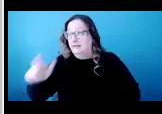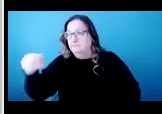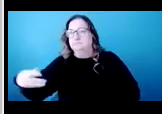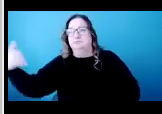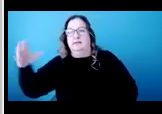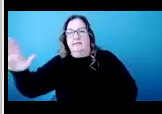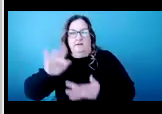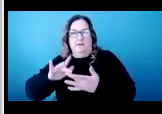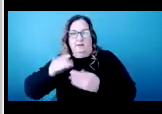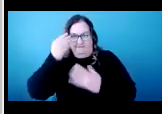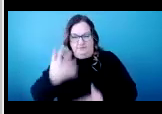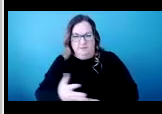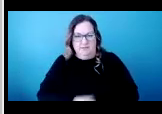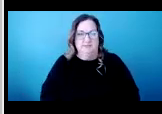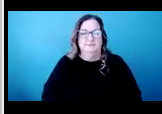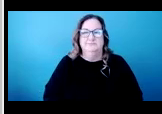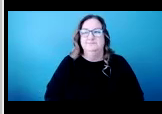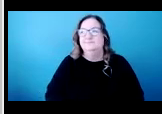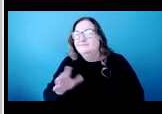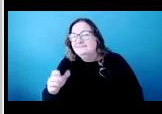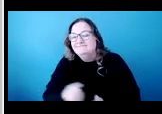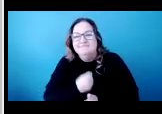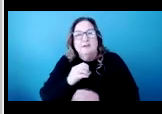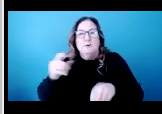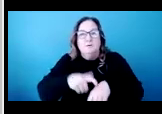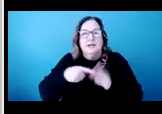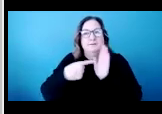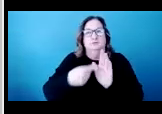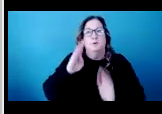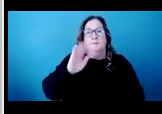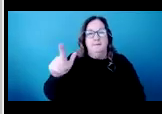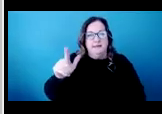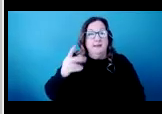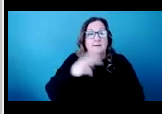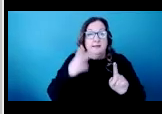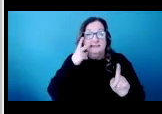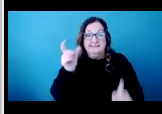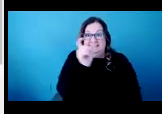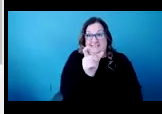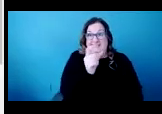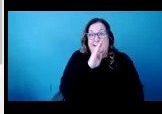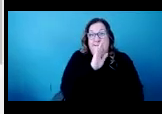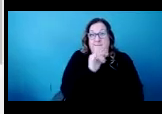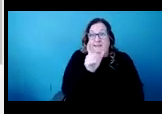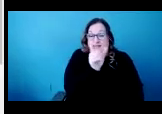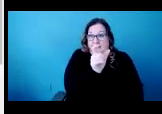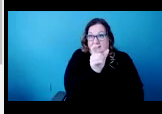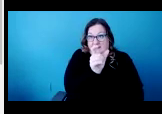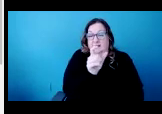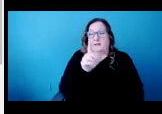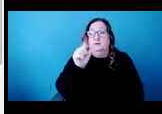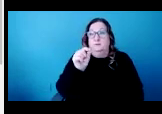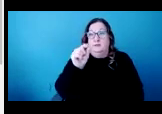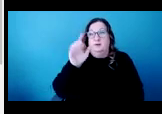I don't have time to show you a bill, but if you go up here at the top, it says bills. You can click 2025. and then you